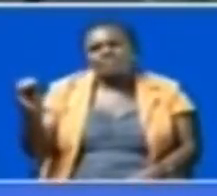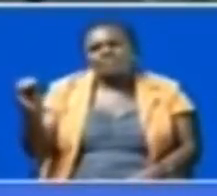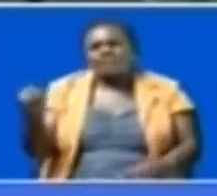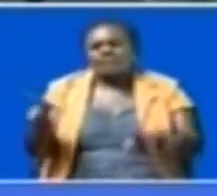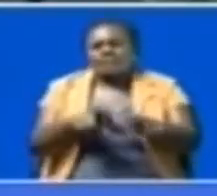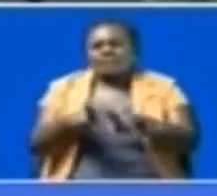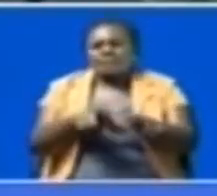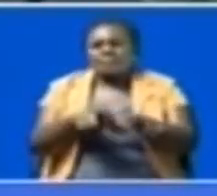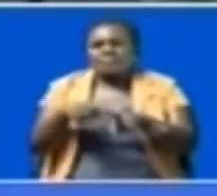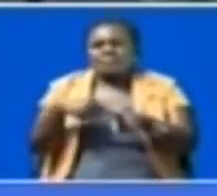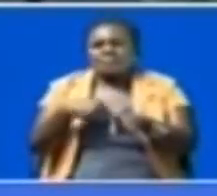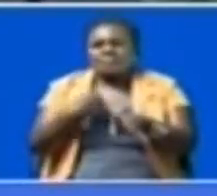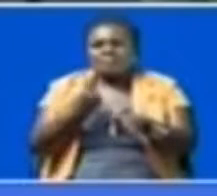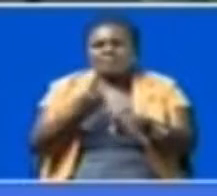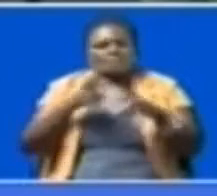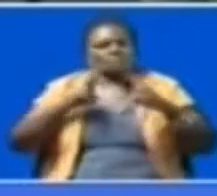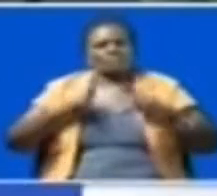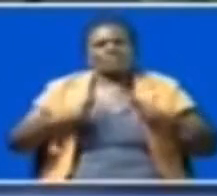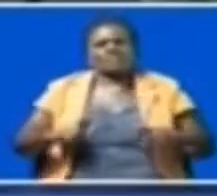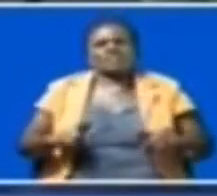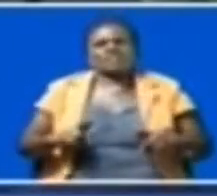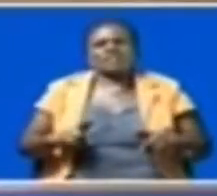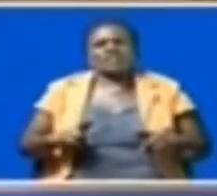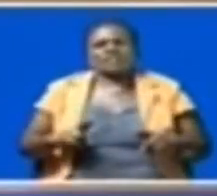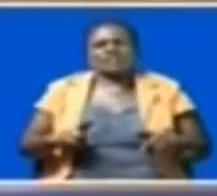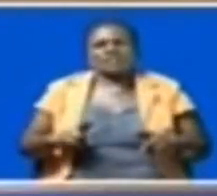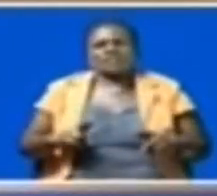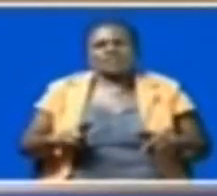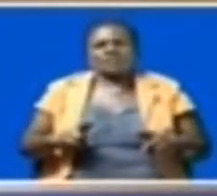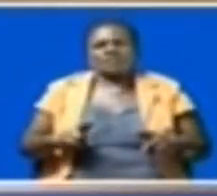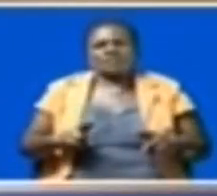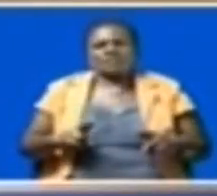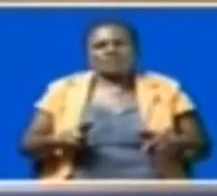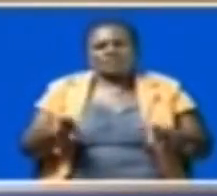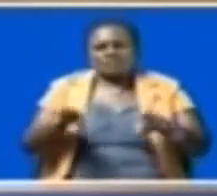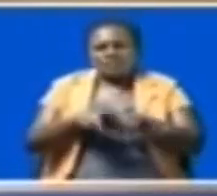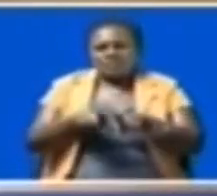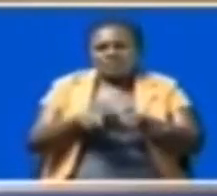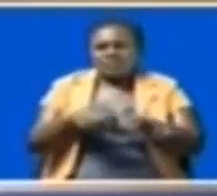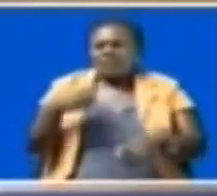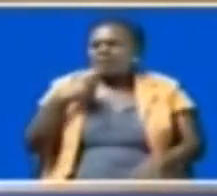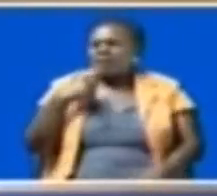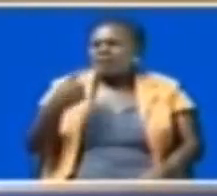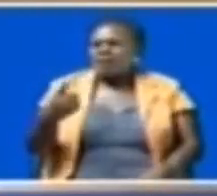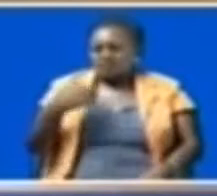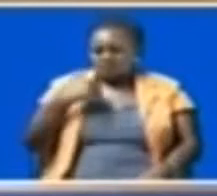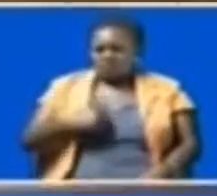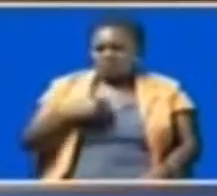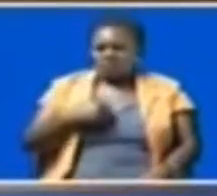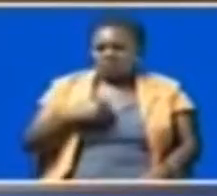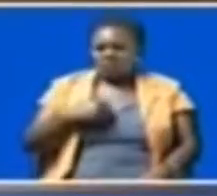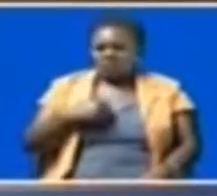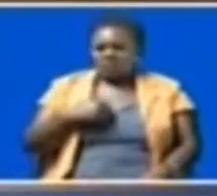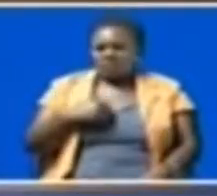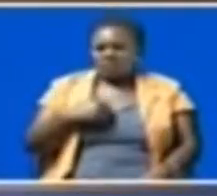was supposed to relax, take some days off. Dr. Joshi harvested about 100 stem cells from Susan's